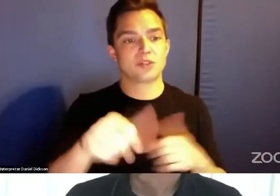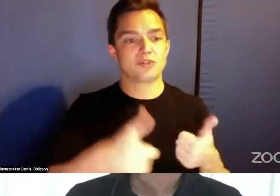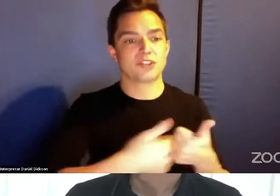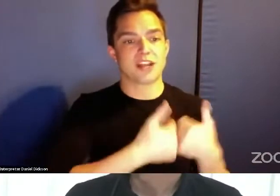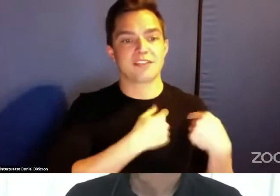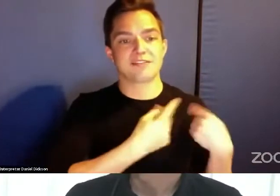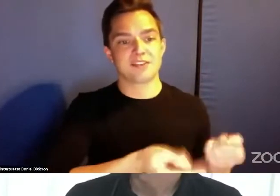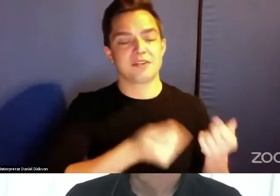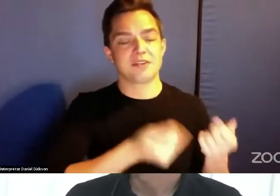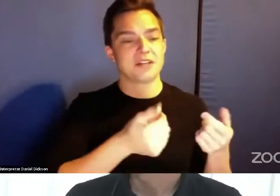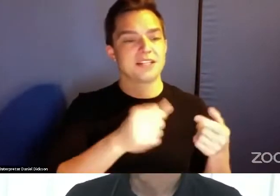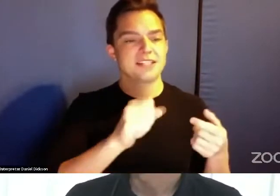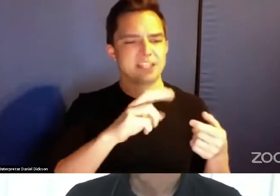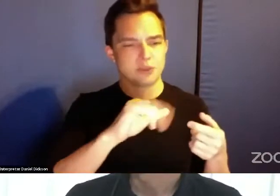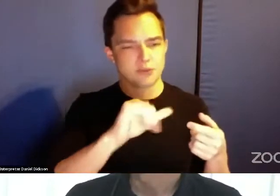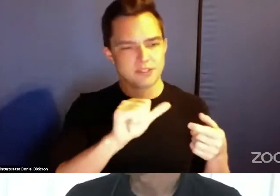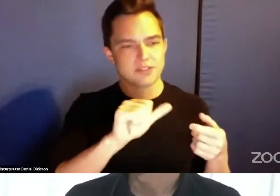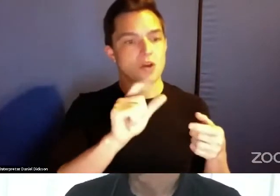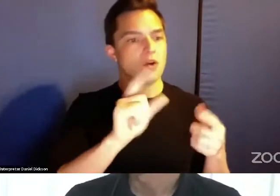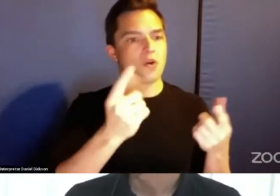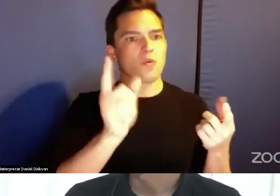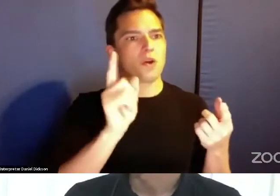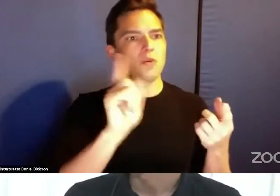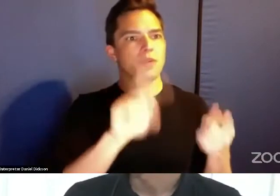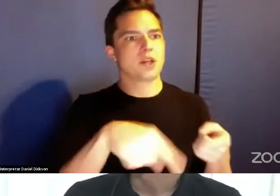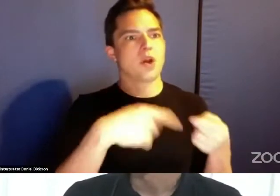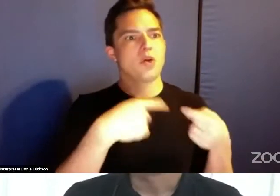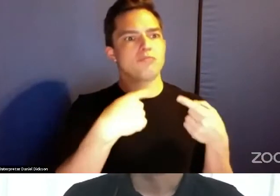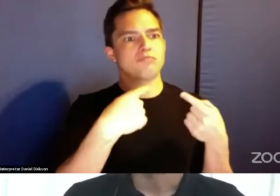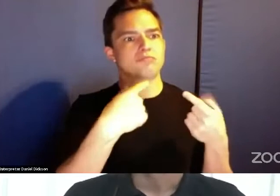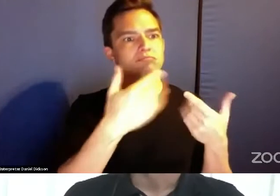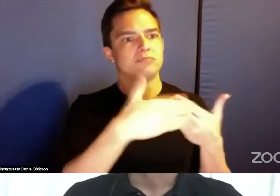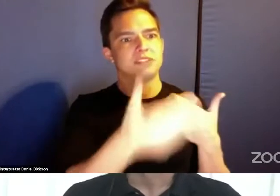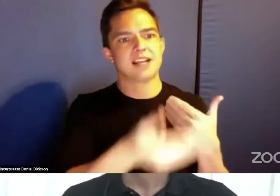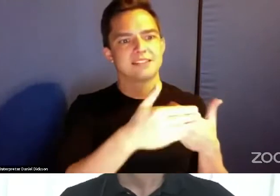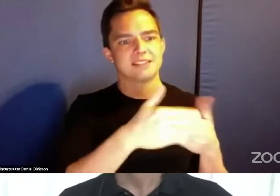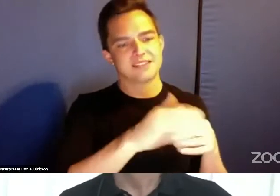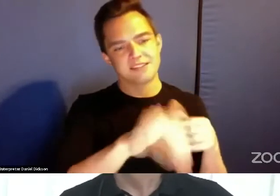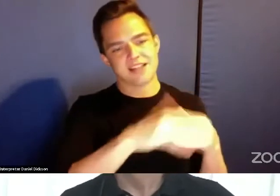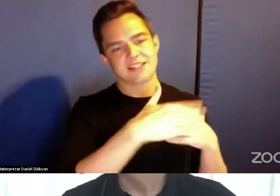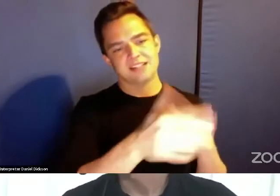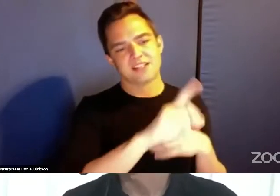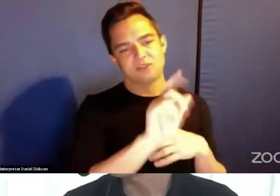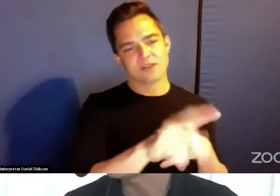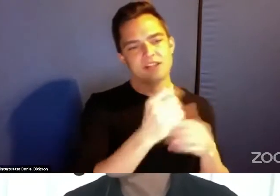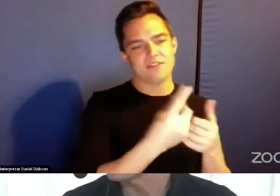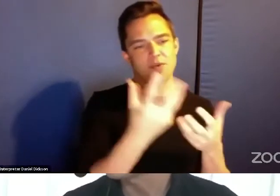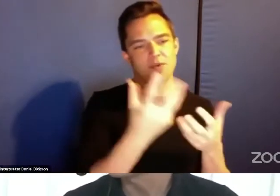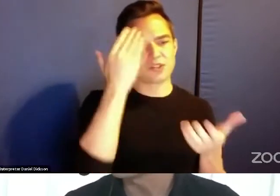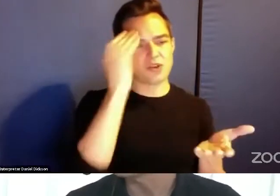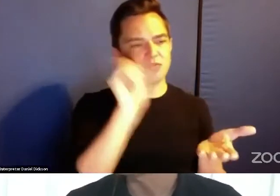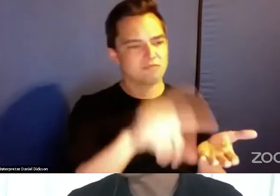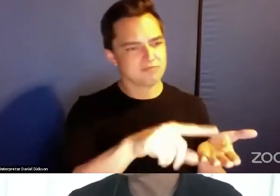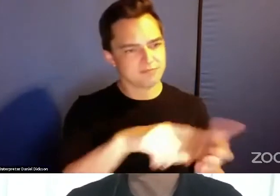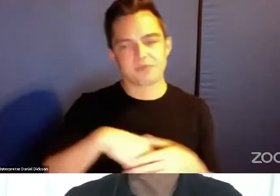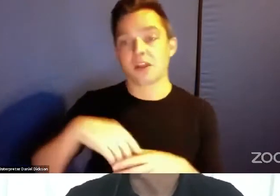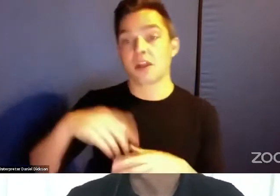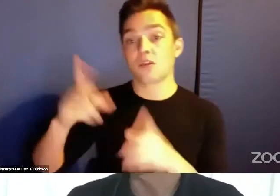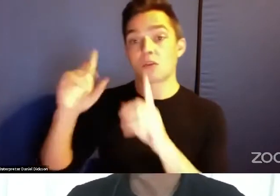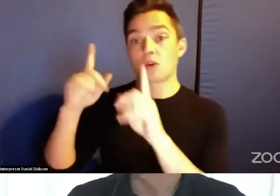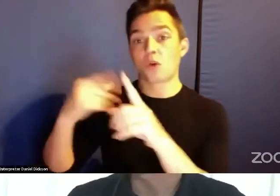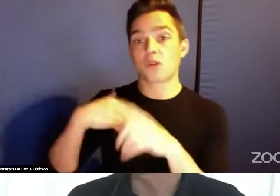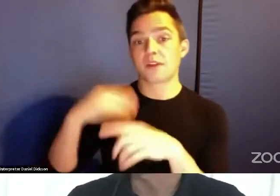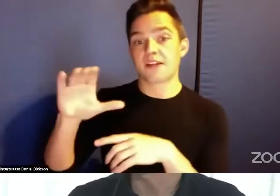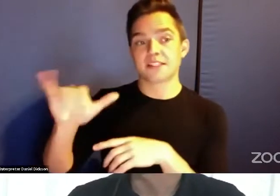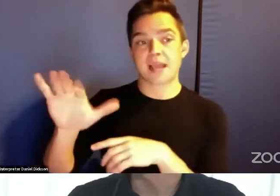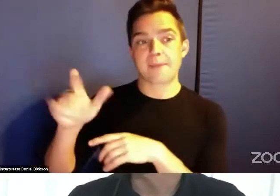here is the next question that everybody wants to know, Roland. Yes, the goal is to have CYBATHLON challenges twice a year, to onboard